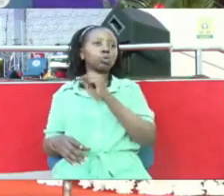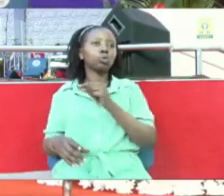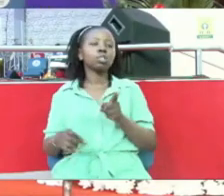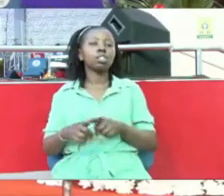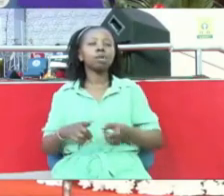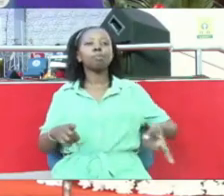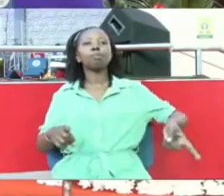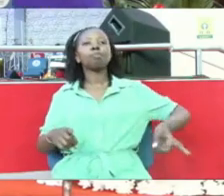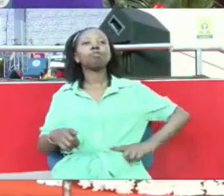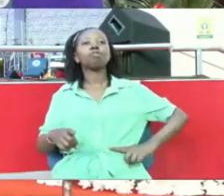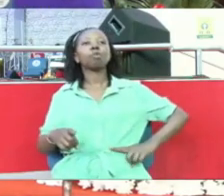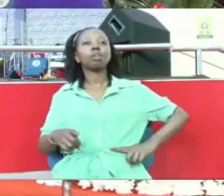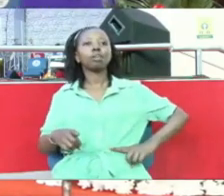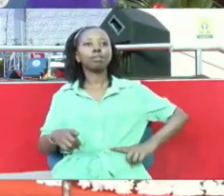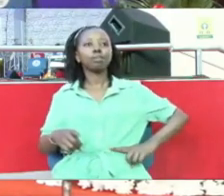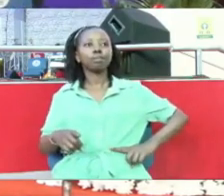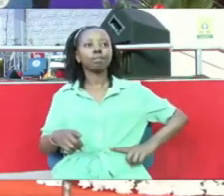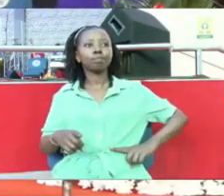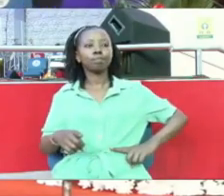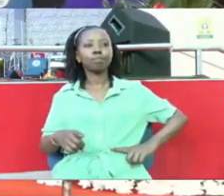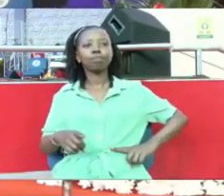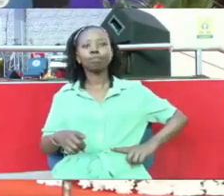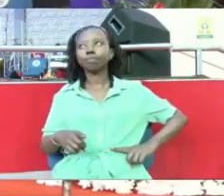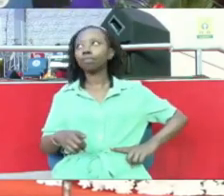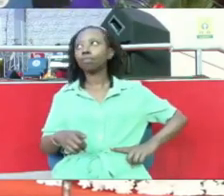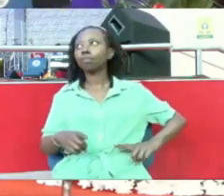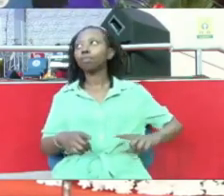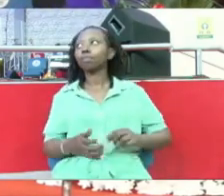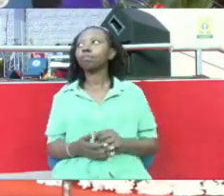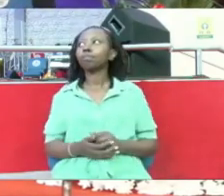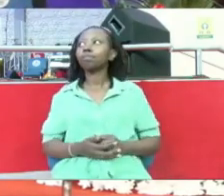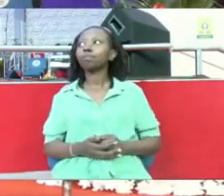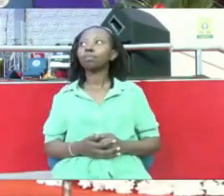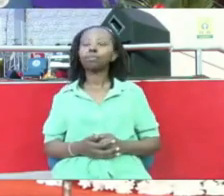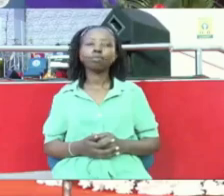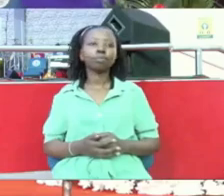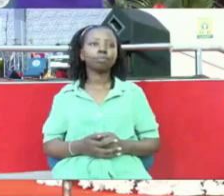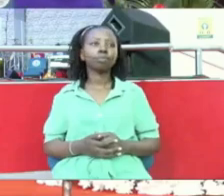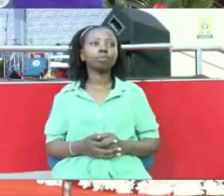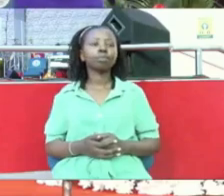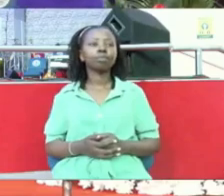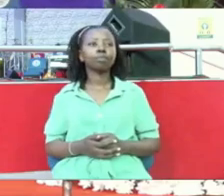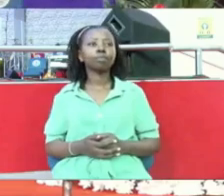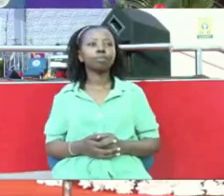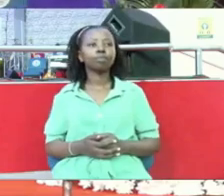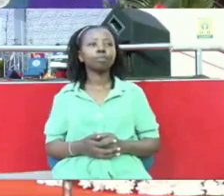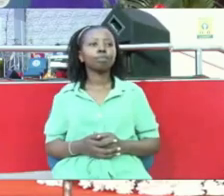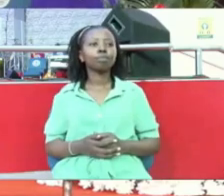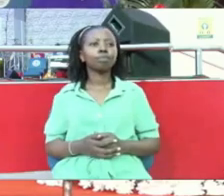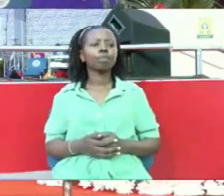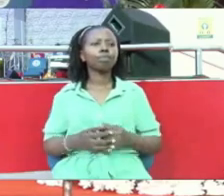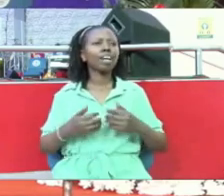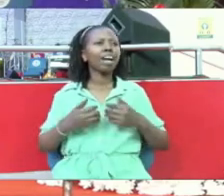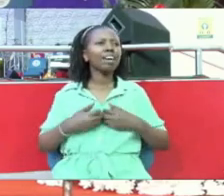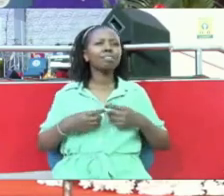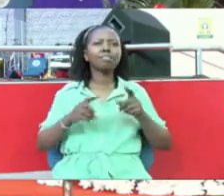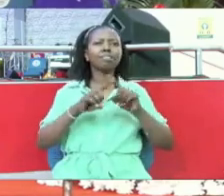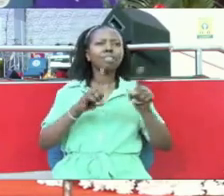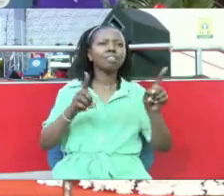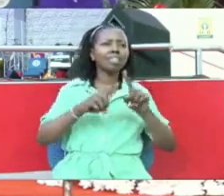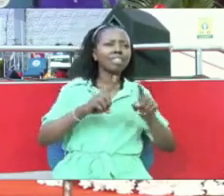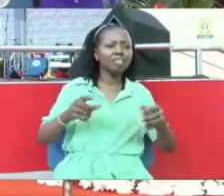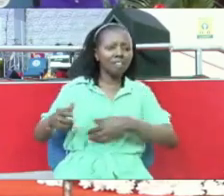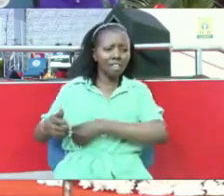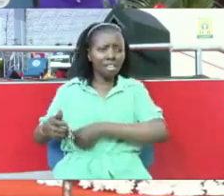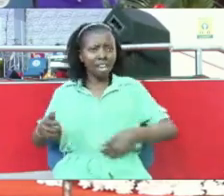walikuwa wameketi kwenye uwepo wa Bwana, wakaweza kuweza kupatiwa chakula. We have different hungers as we